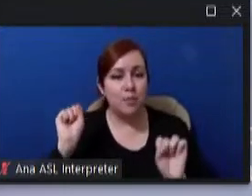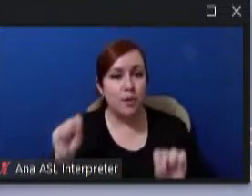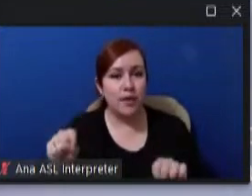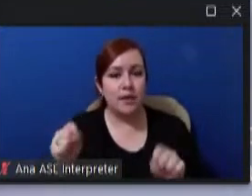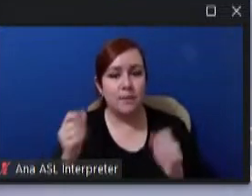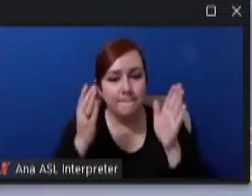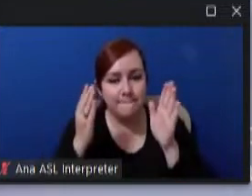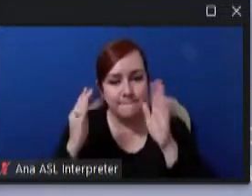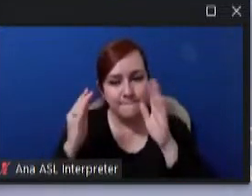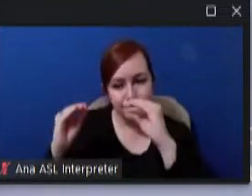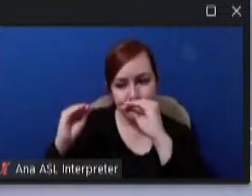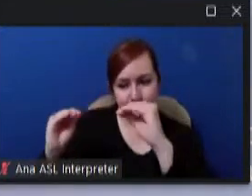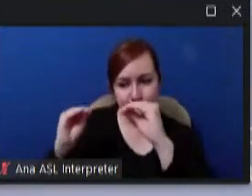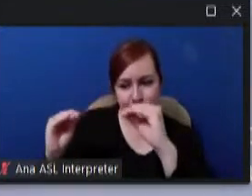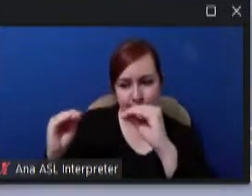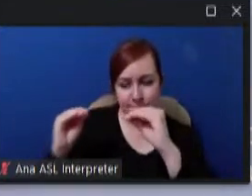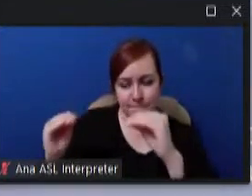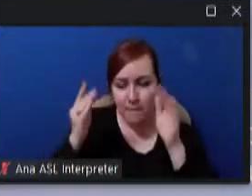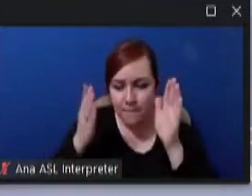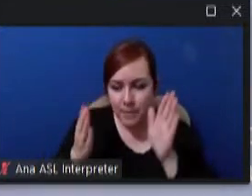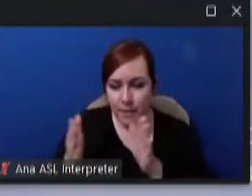necessary to prepare